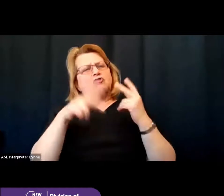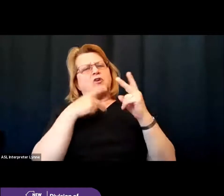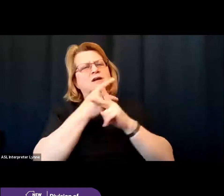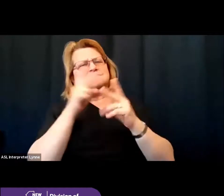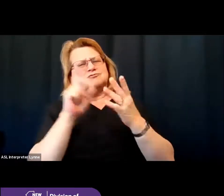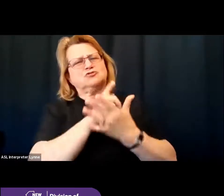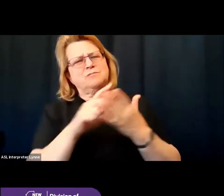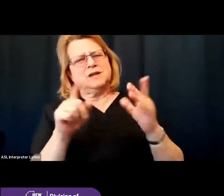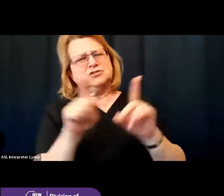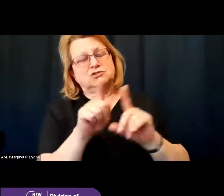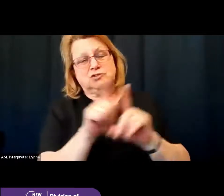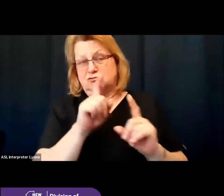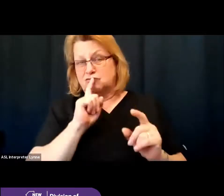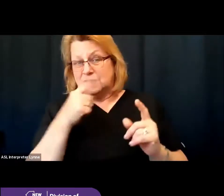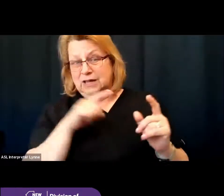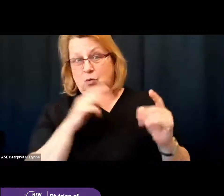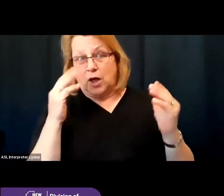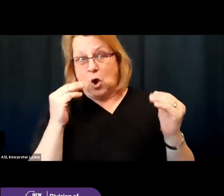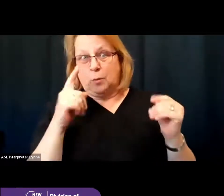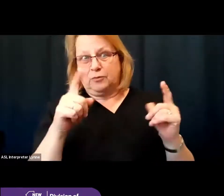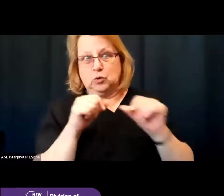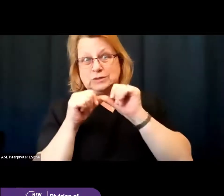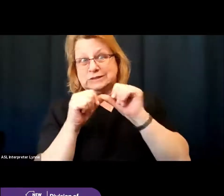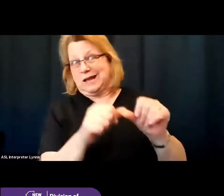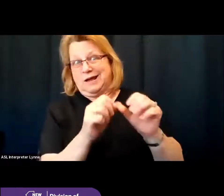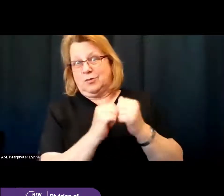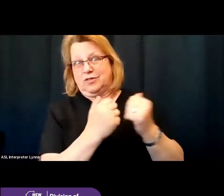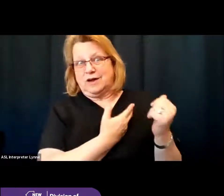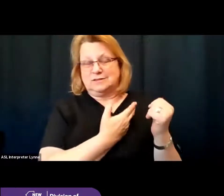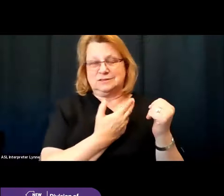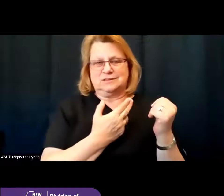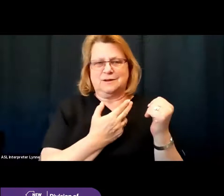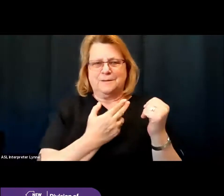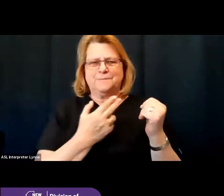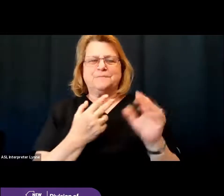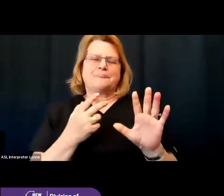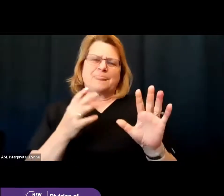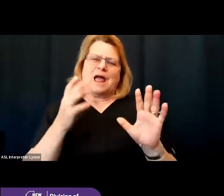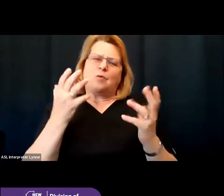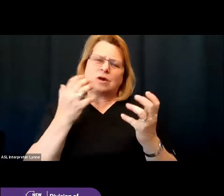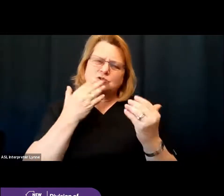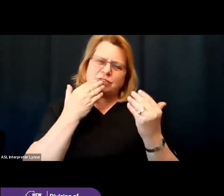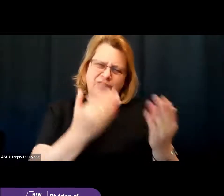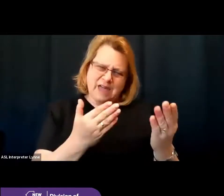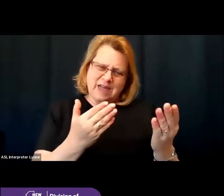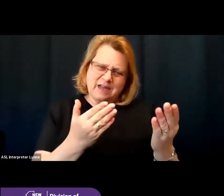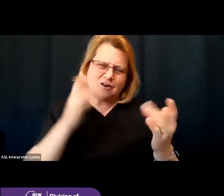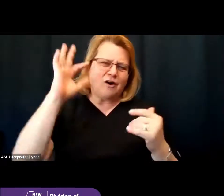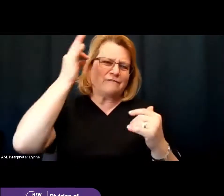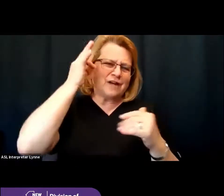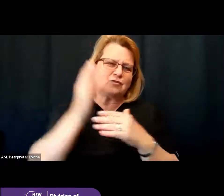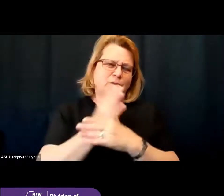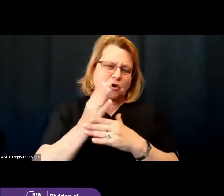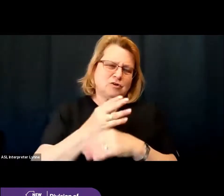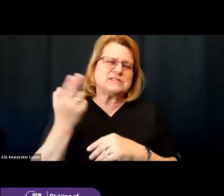So really, we hope you will stay tuned. And I'd be remiss without thanking our federal partners at